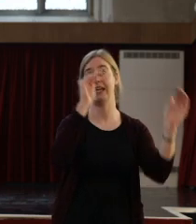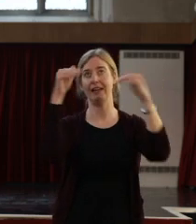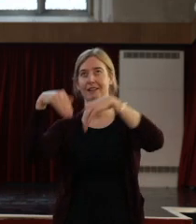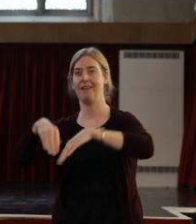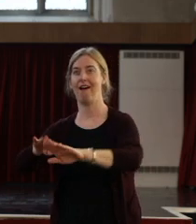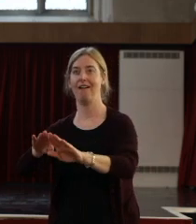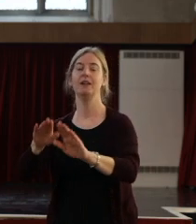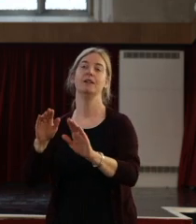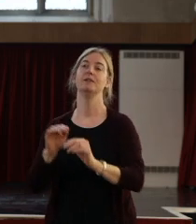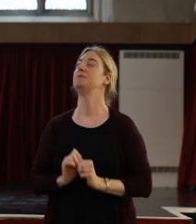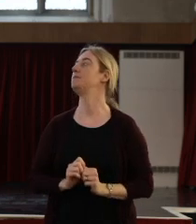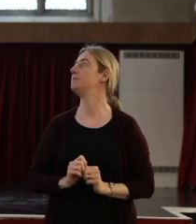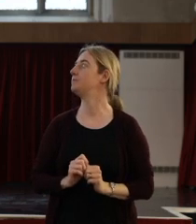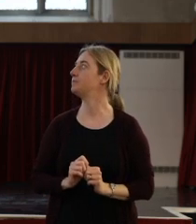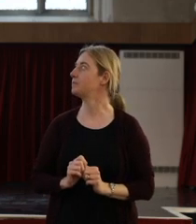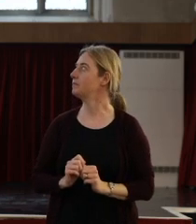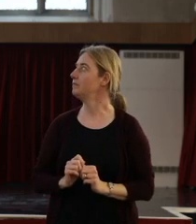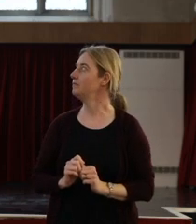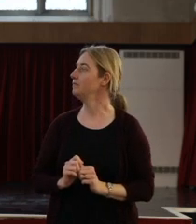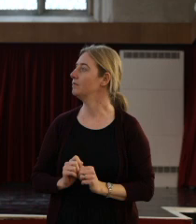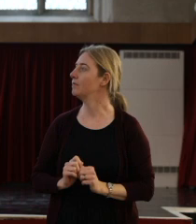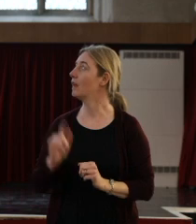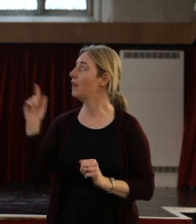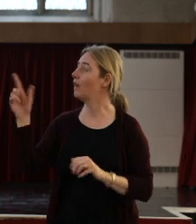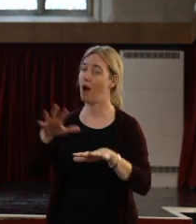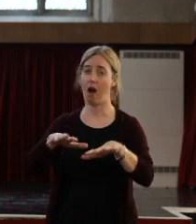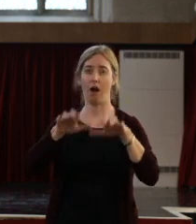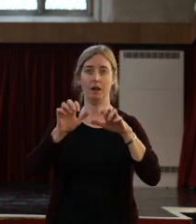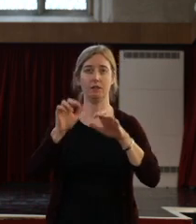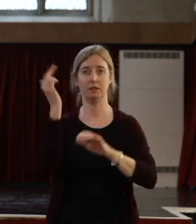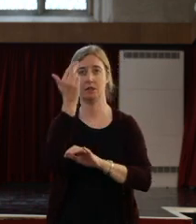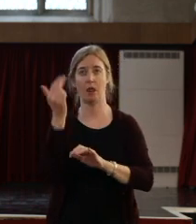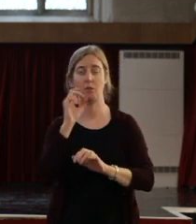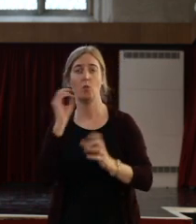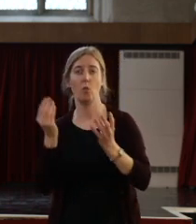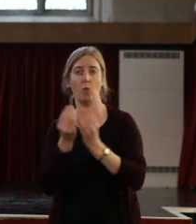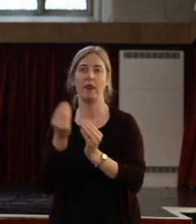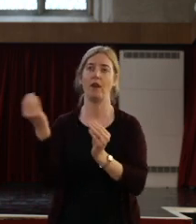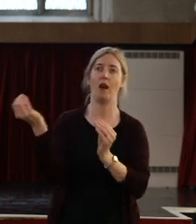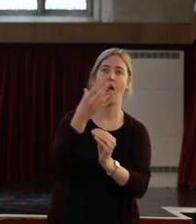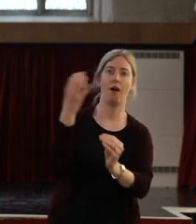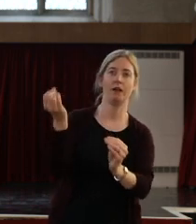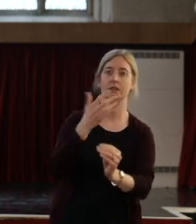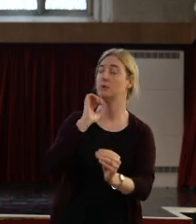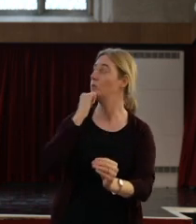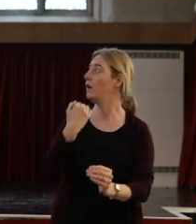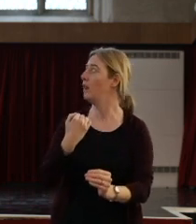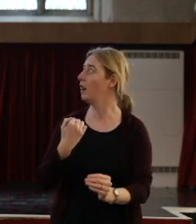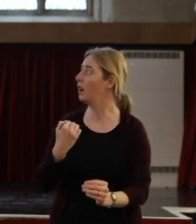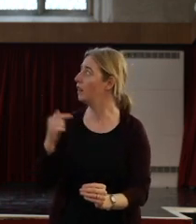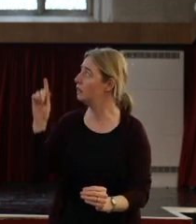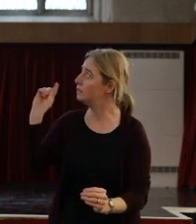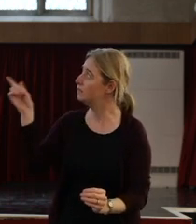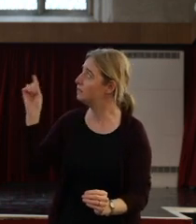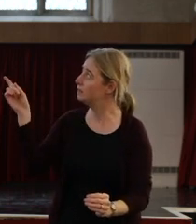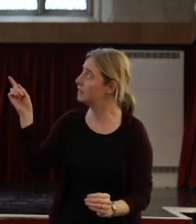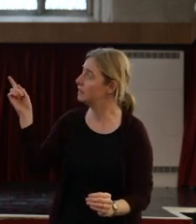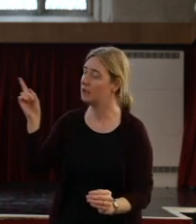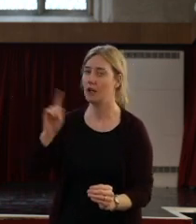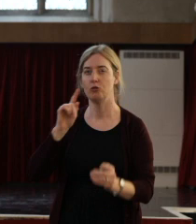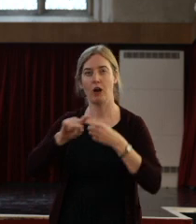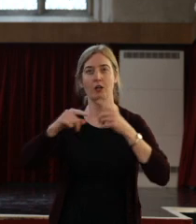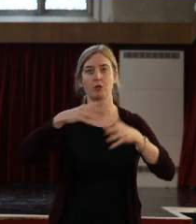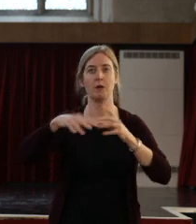be a similar ice sculpture with light. Here is what I tried to describe as a very